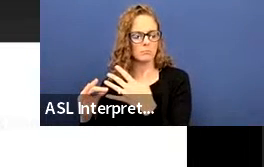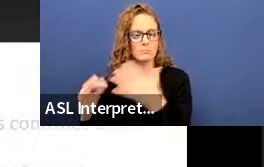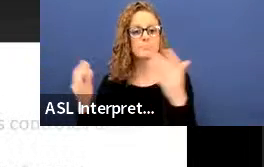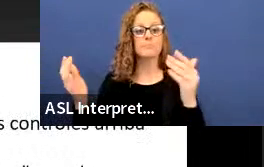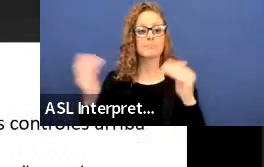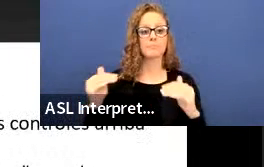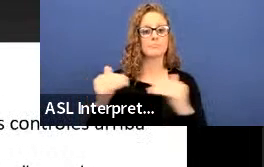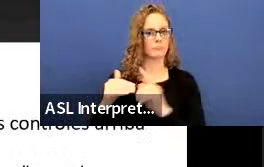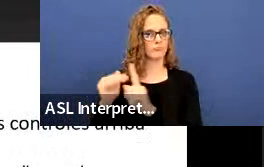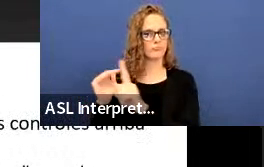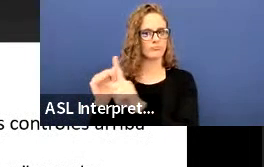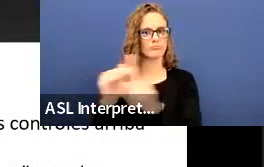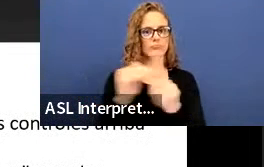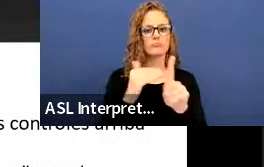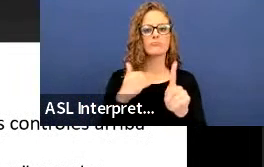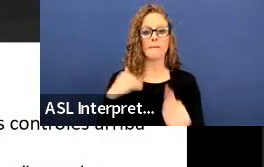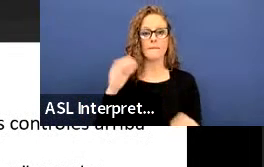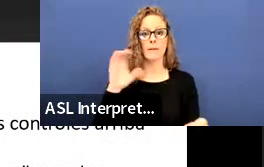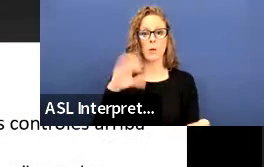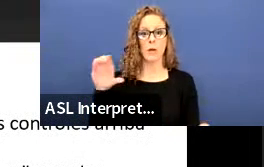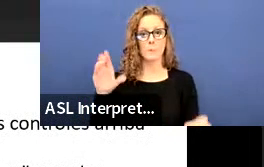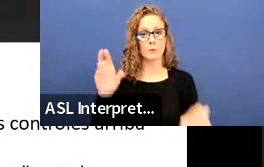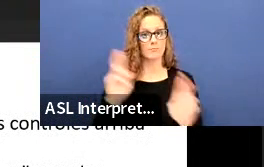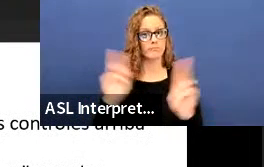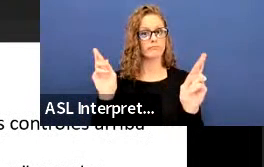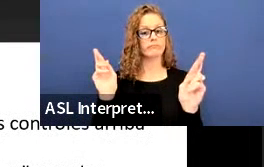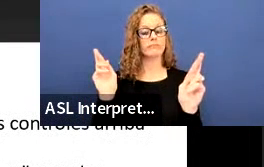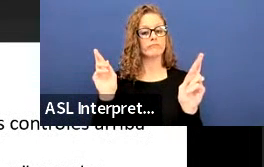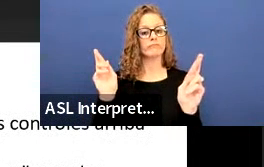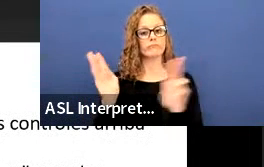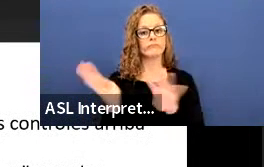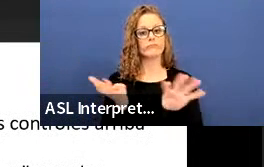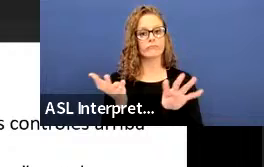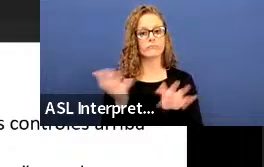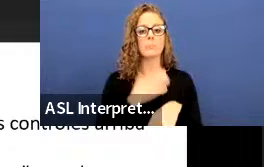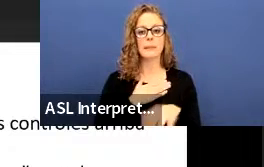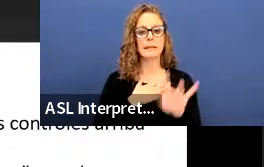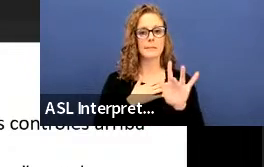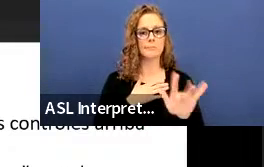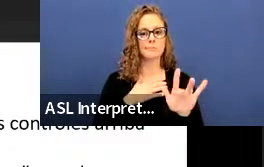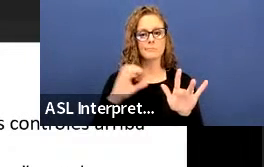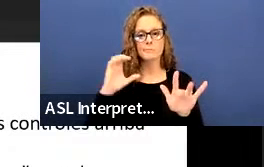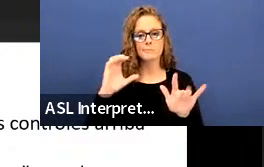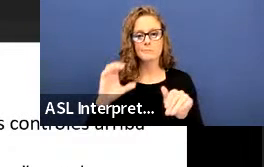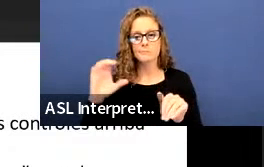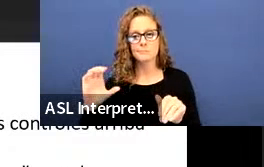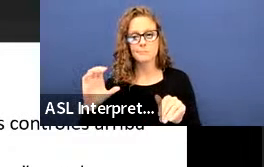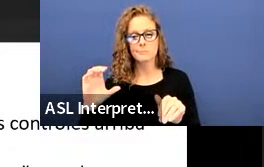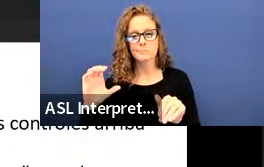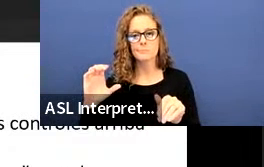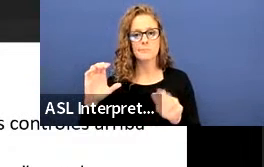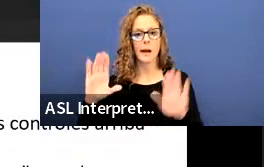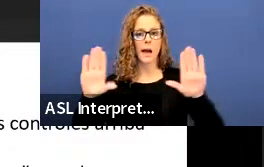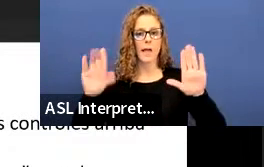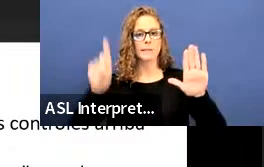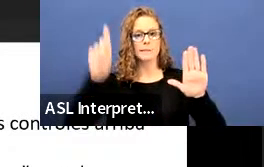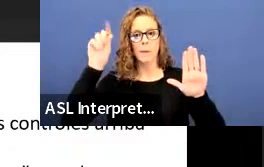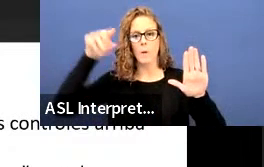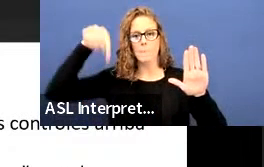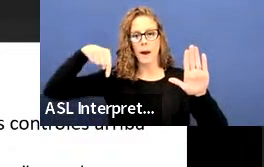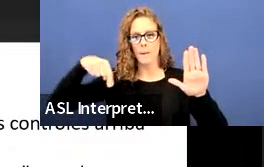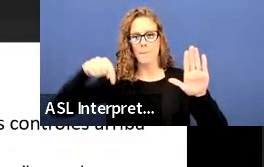we have closed captioning. So please click the closed caption controls at the top or bottom of your